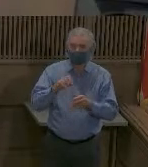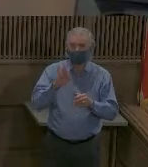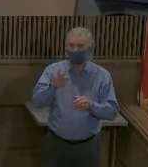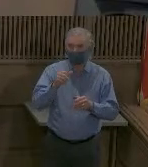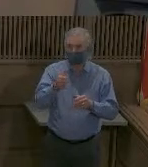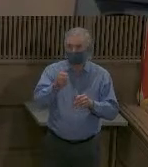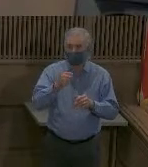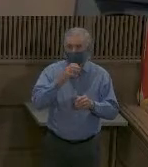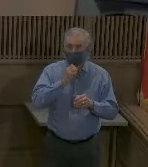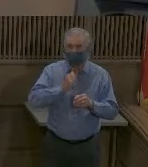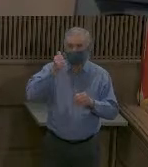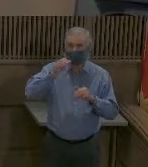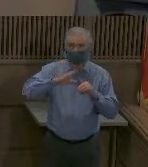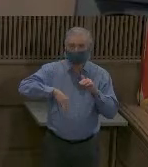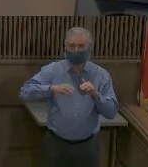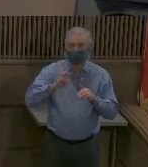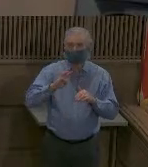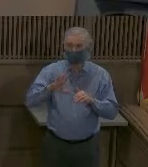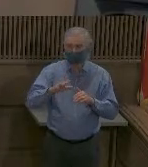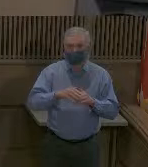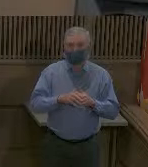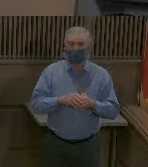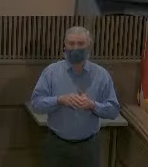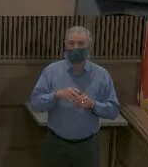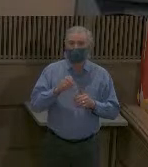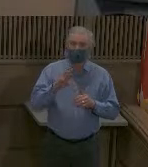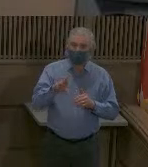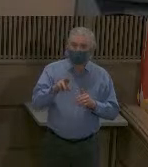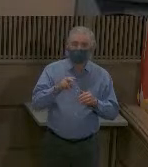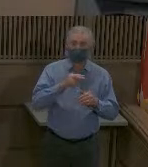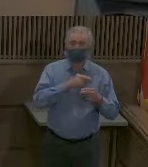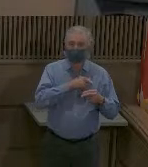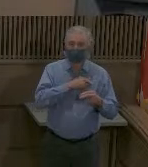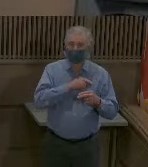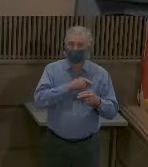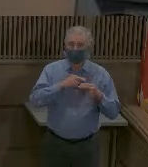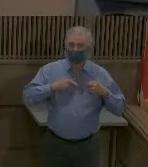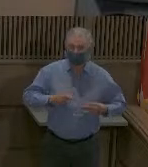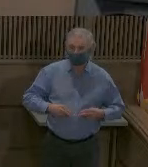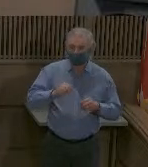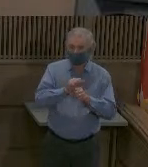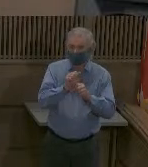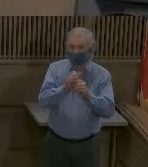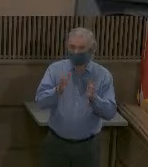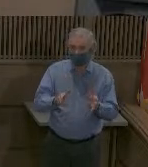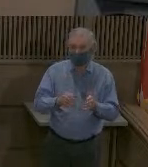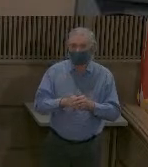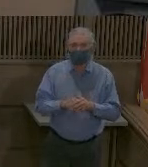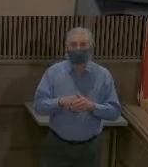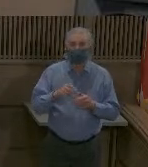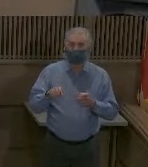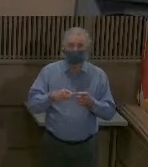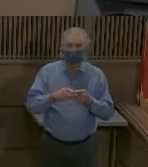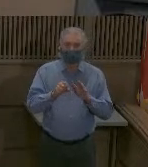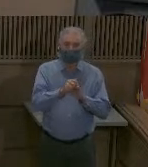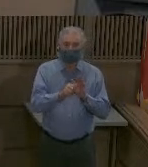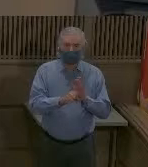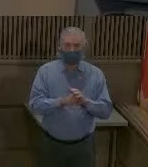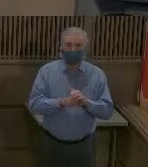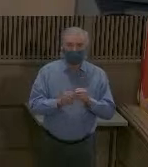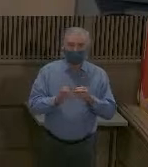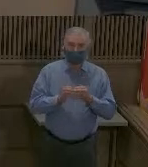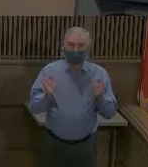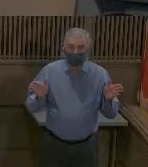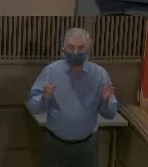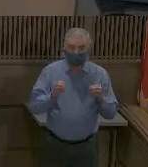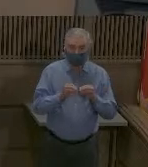of age or older, a first responder, or a healthcare worker. And then when the state expands the process, please sign up as soon as